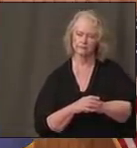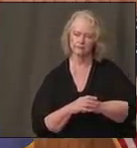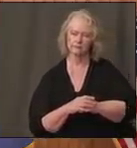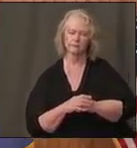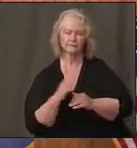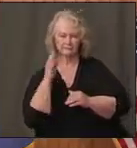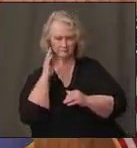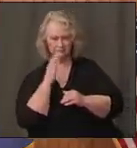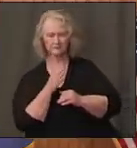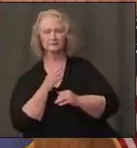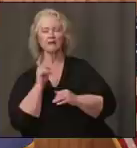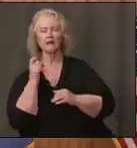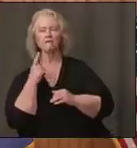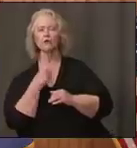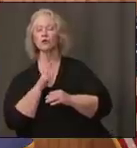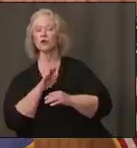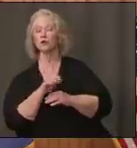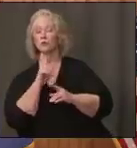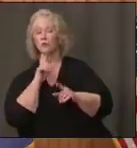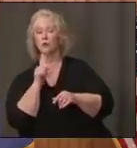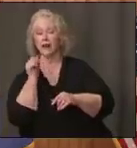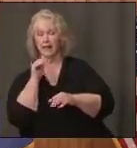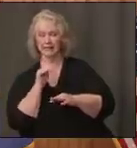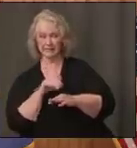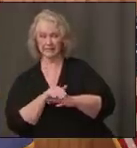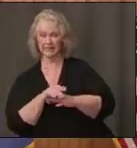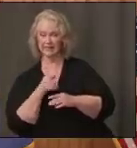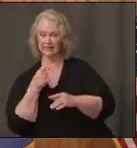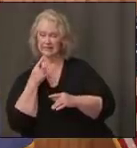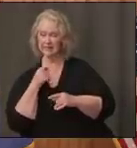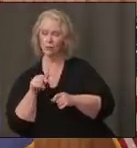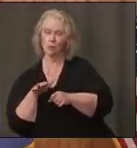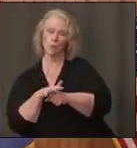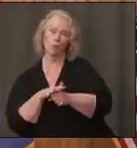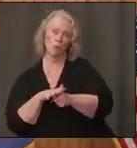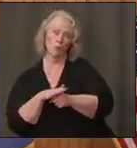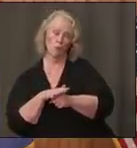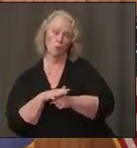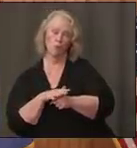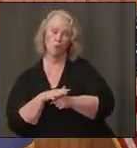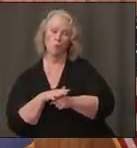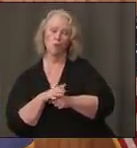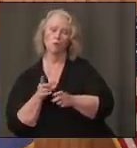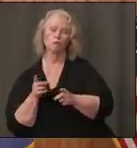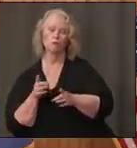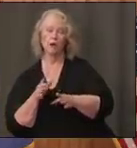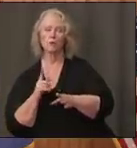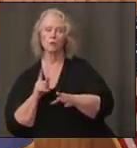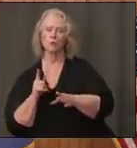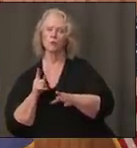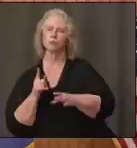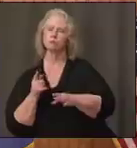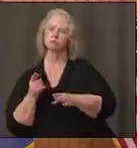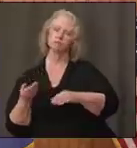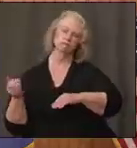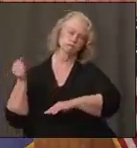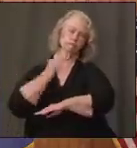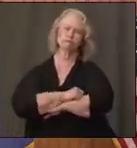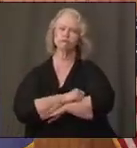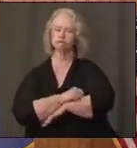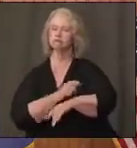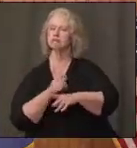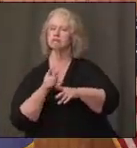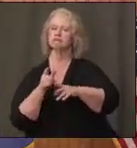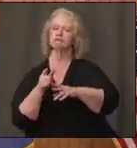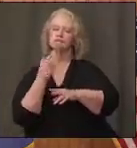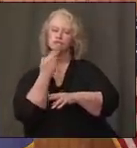Hi, Governor. New executive order last night now gives the local health director the power to shut down facilities like